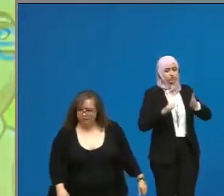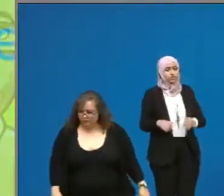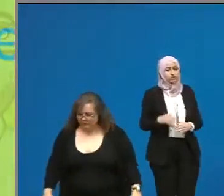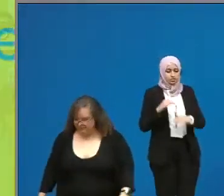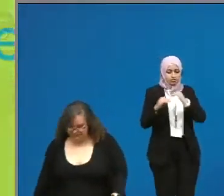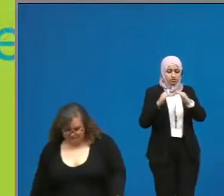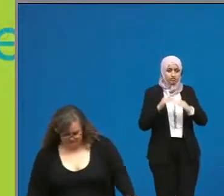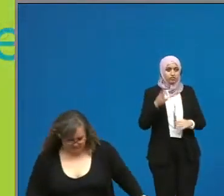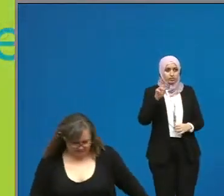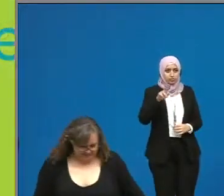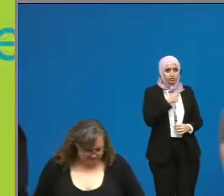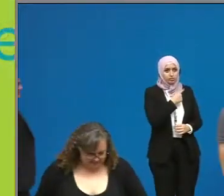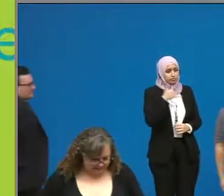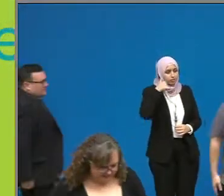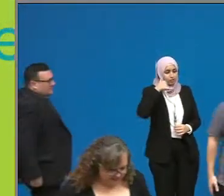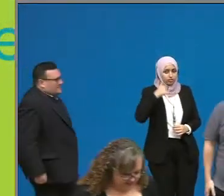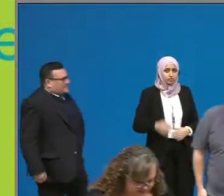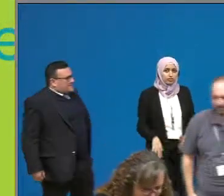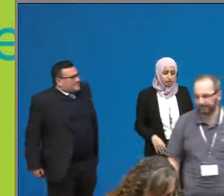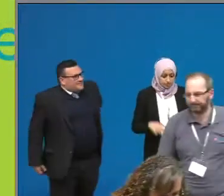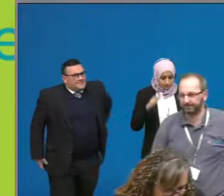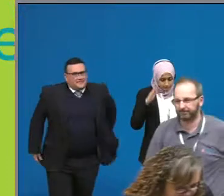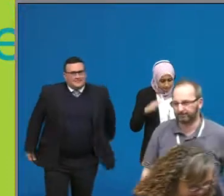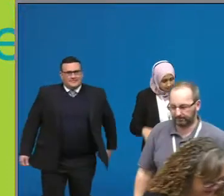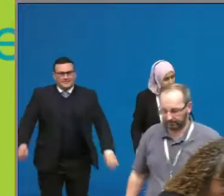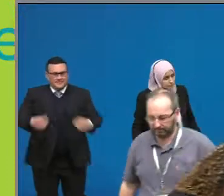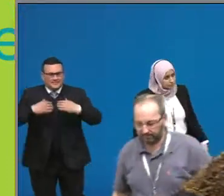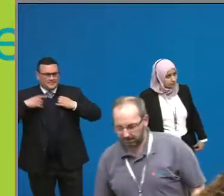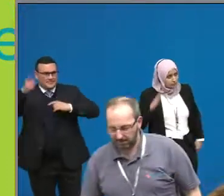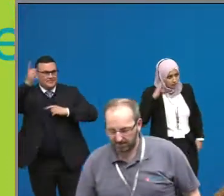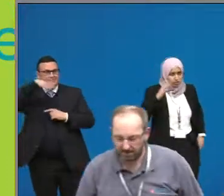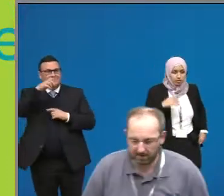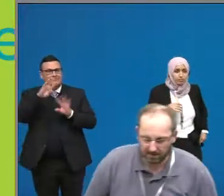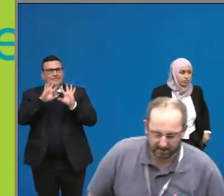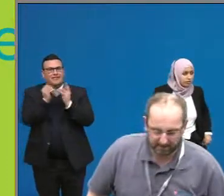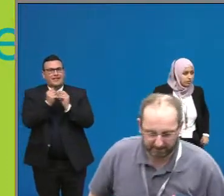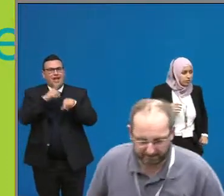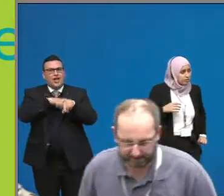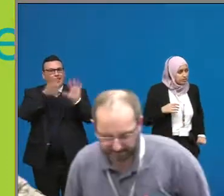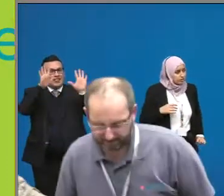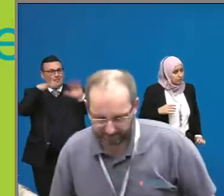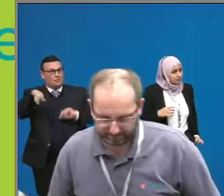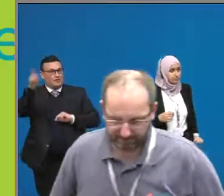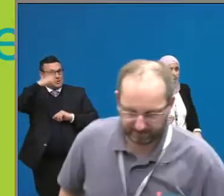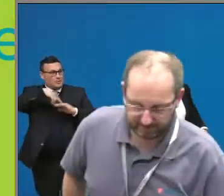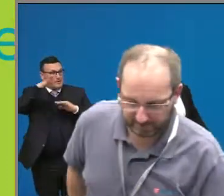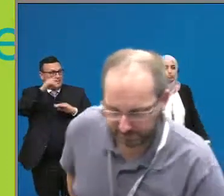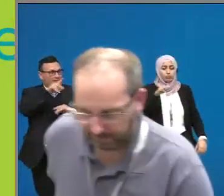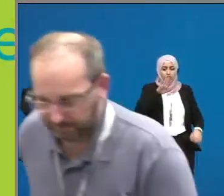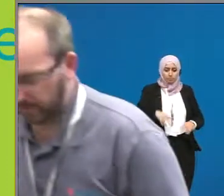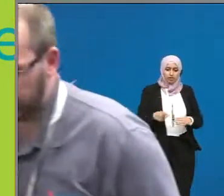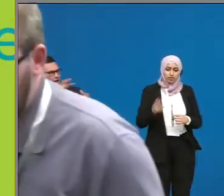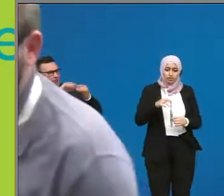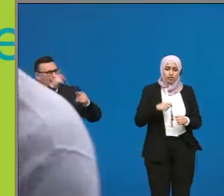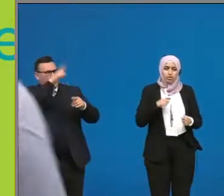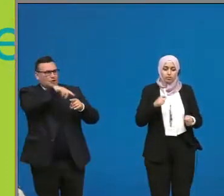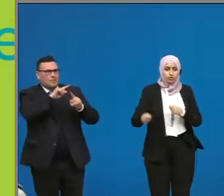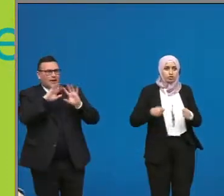Thank you, Patrick. TextHelp workshop tomorrow, it's at 10:30 for those who would like to attend it.